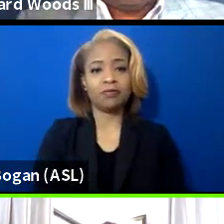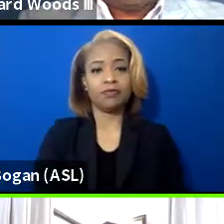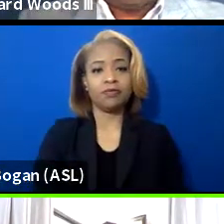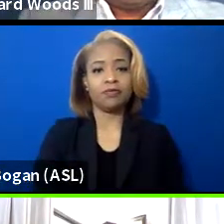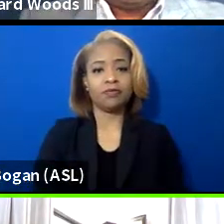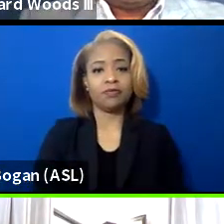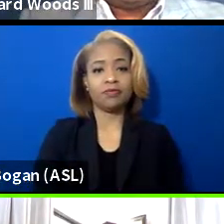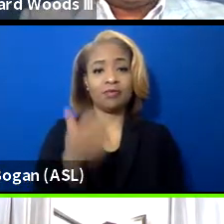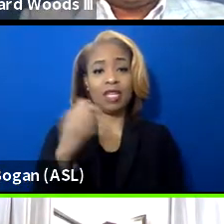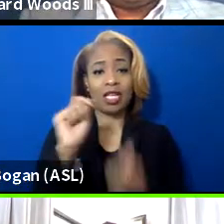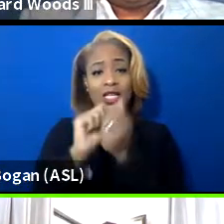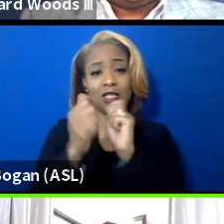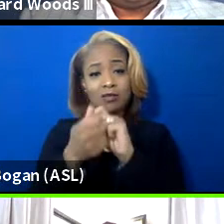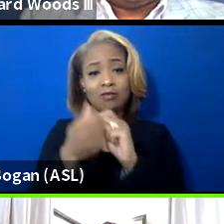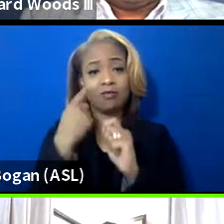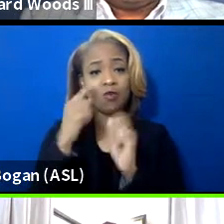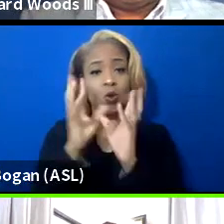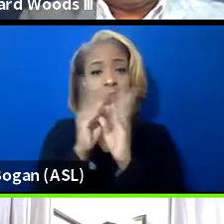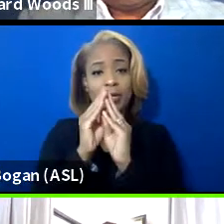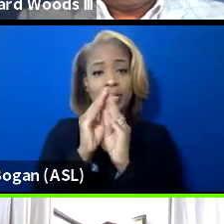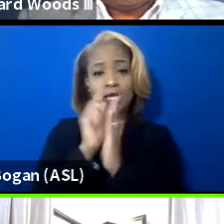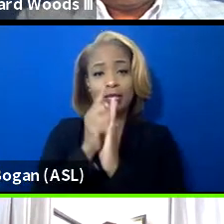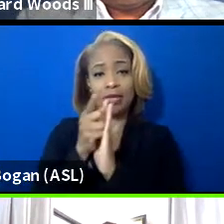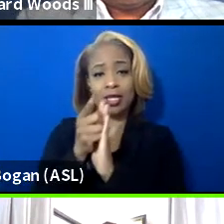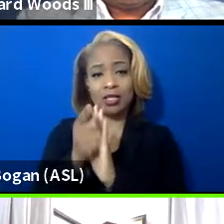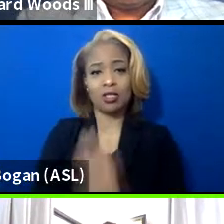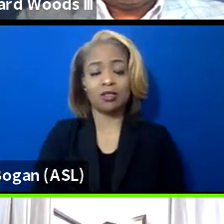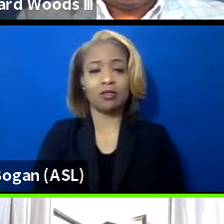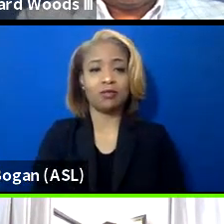Are there any edits to the meeting minutes?